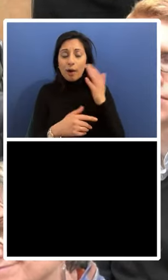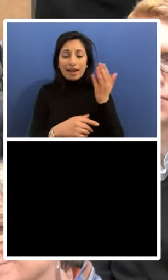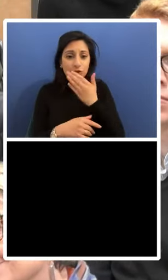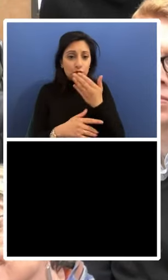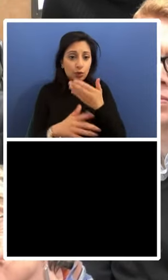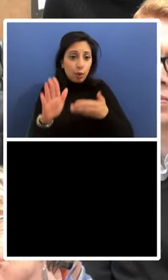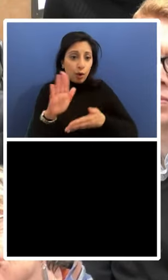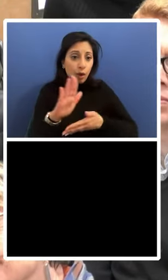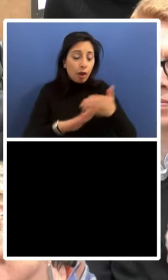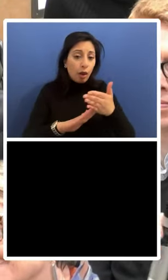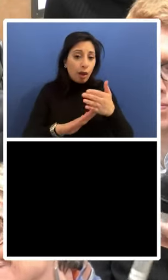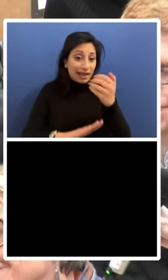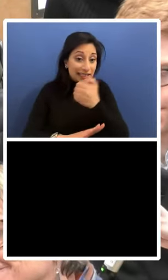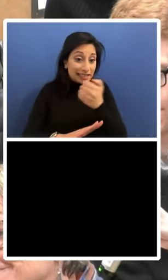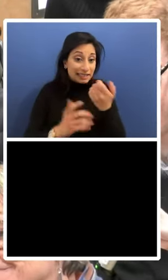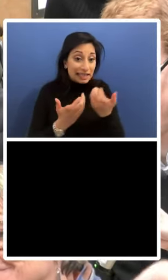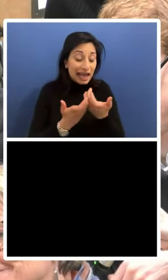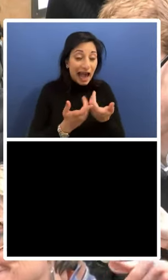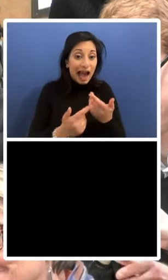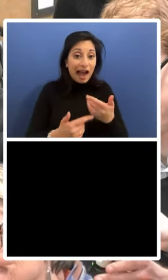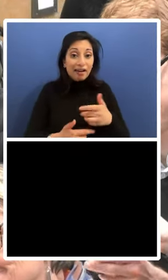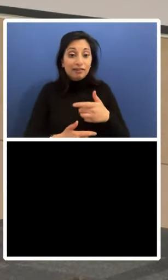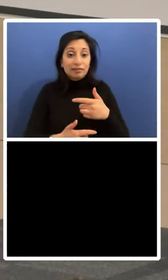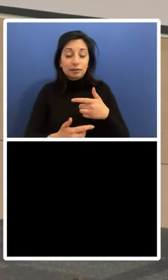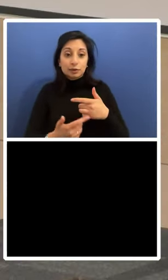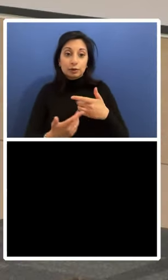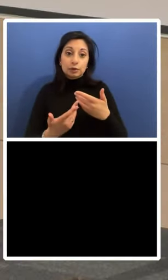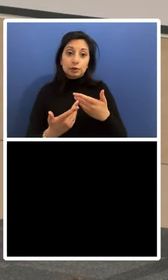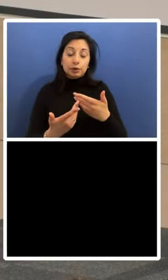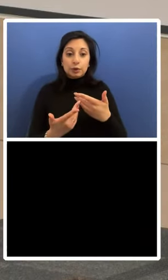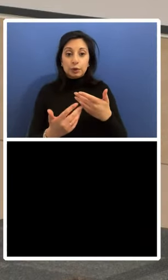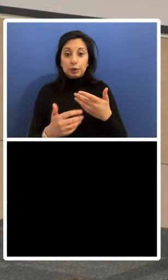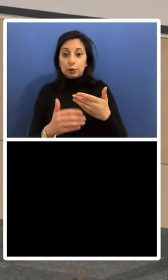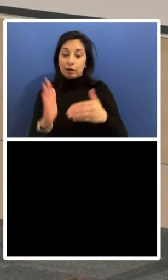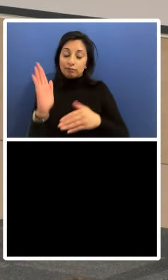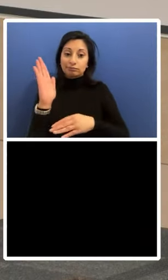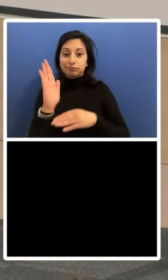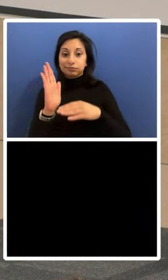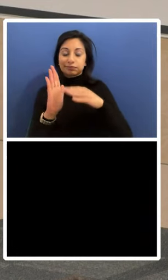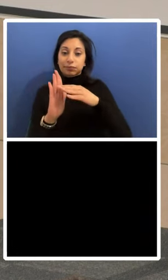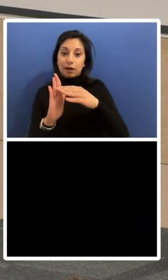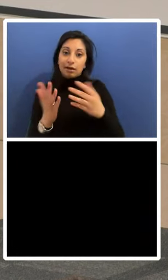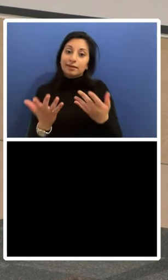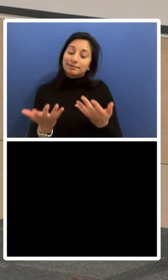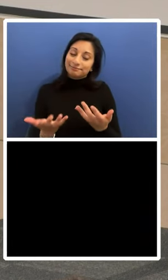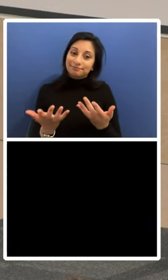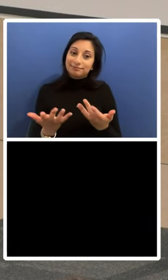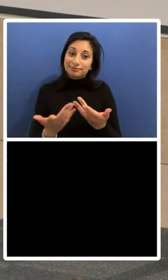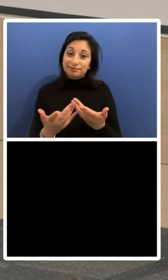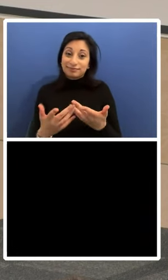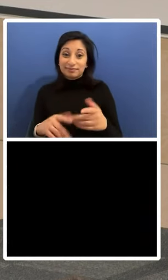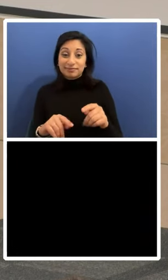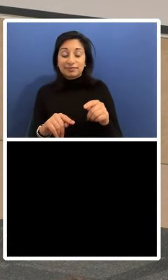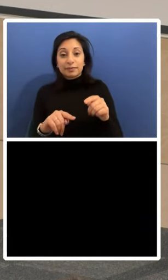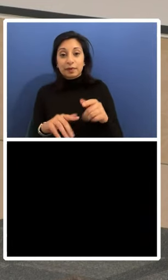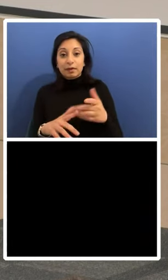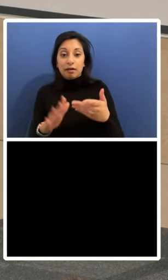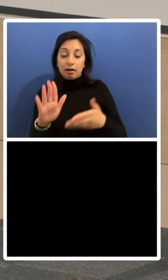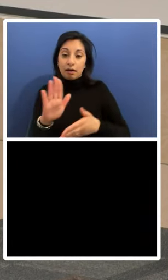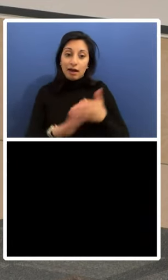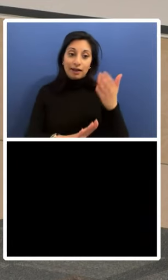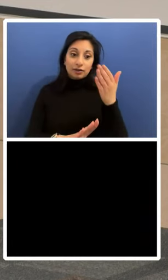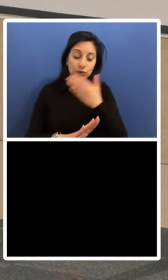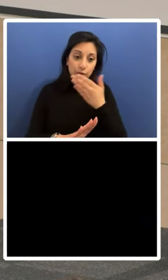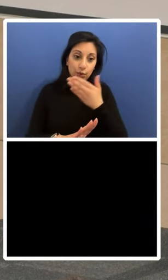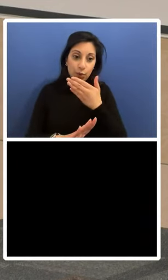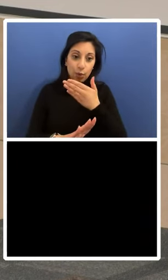Oh, man. Man, I got expelled from school. I just turned 16. It was late October, like beginning of year 11. And, oh, my God, my dad got called